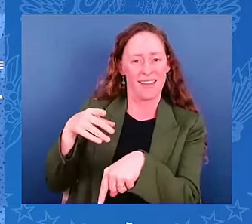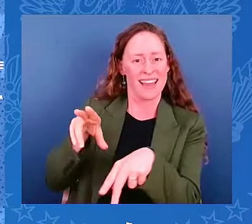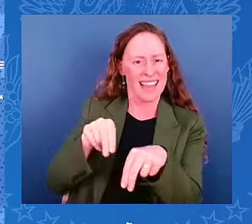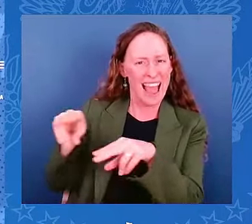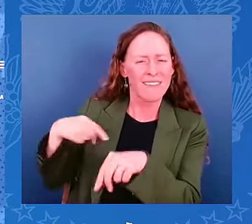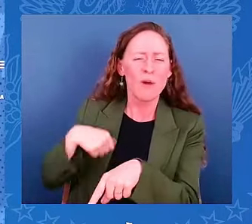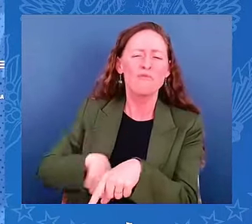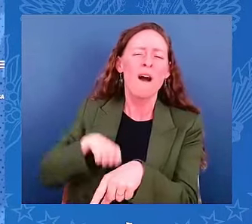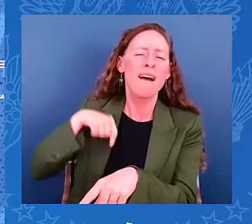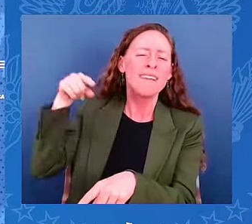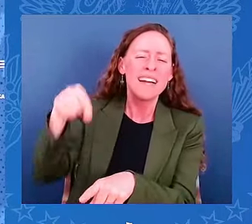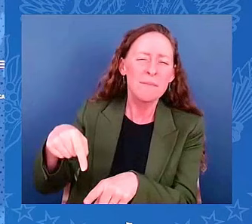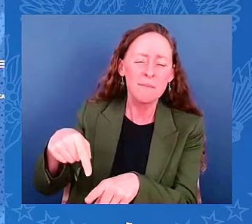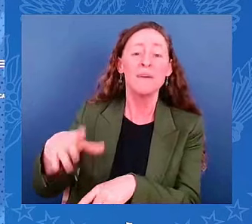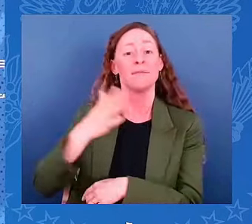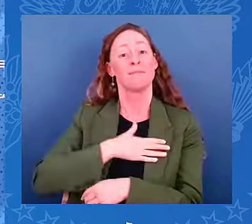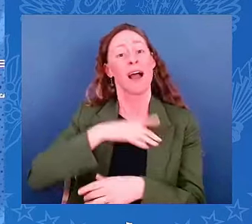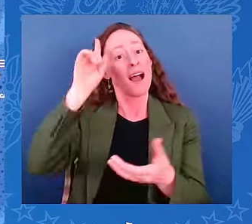Demand Action volunteer.